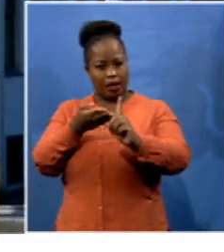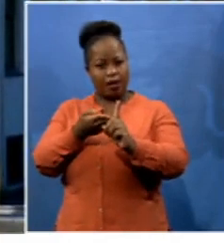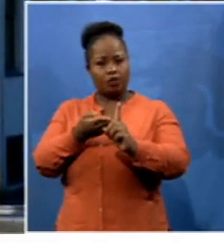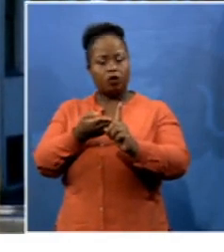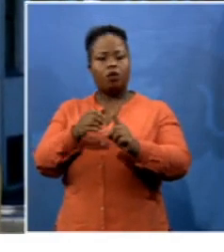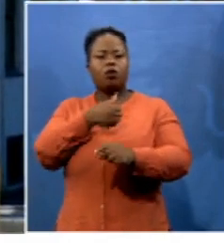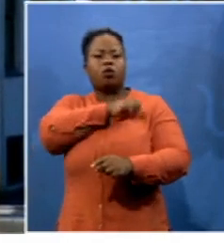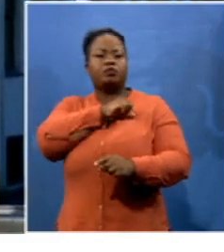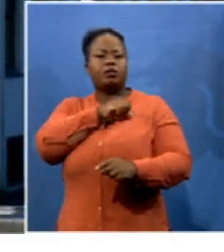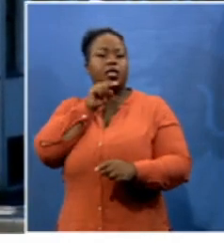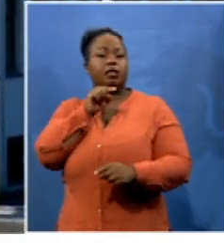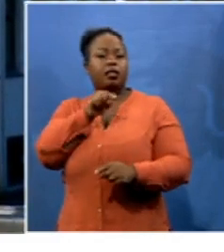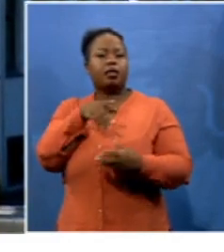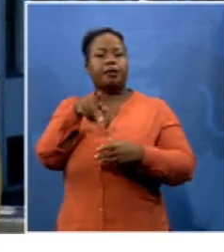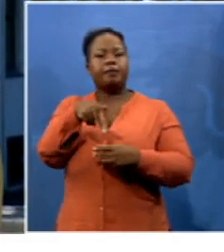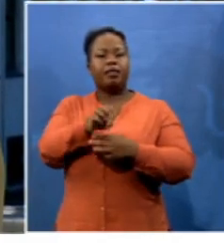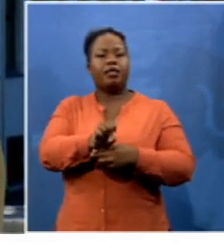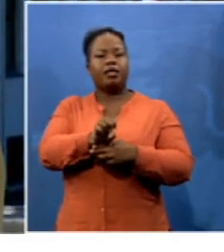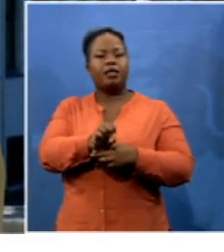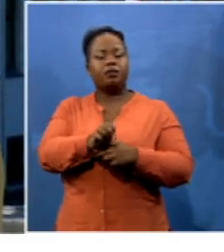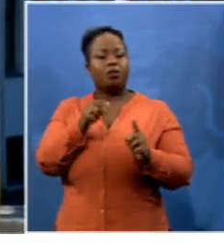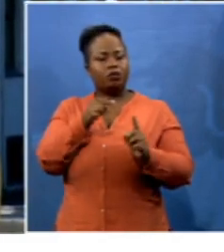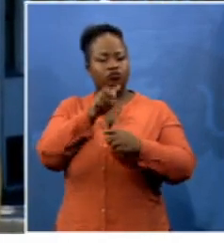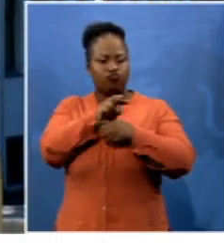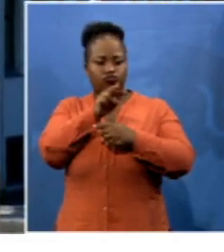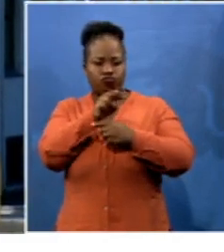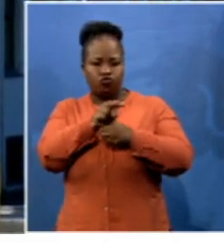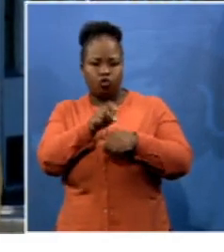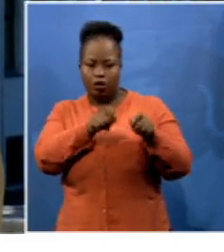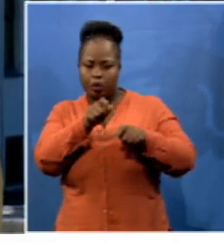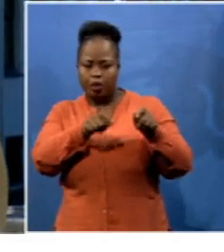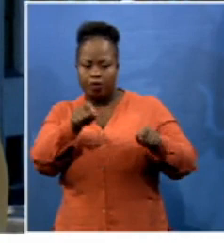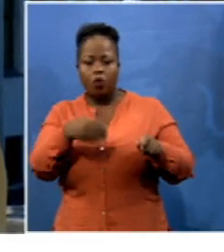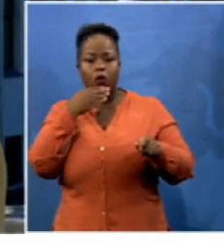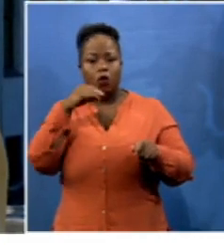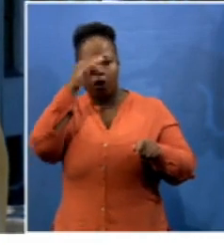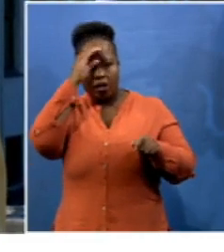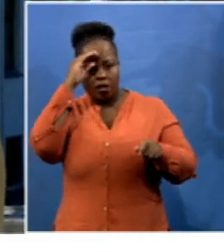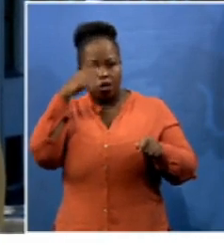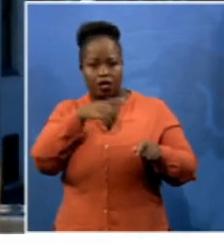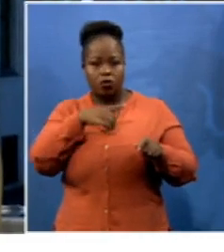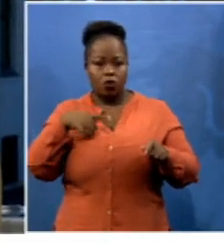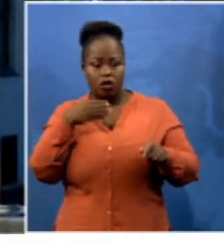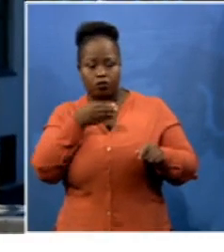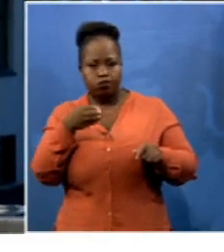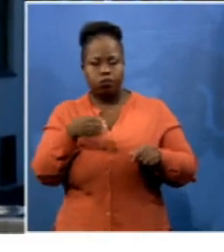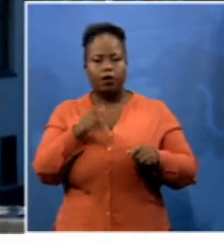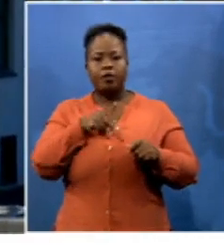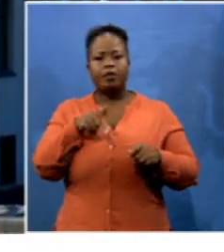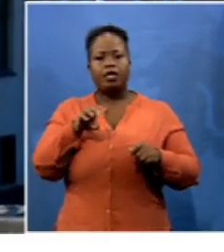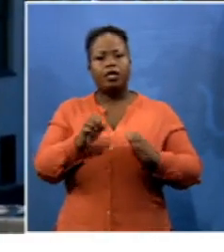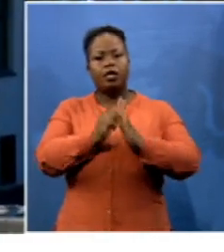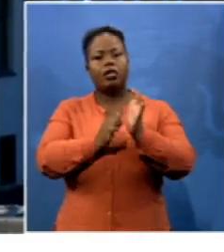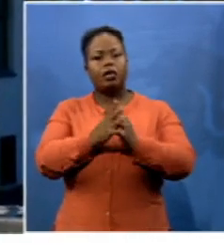to the hospitals here in Port Elizabeth, where he's going to oversee that the people on the front line in fighting this pandemic have got all the protective